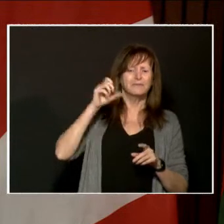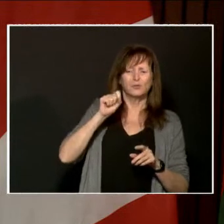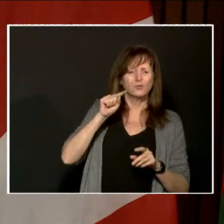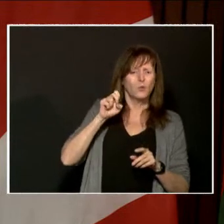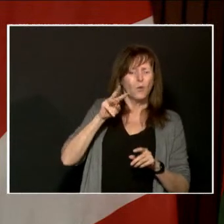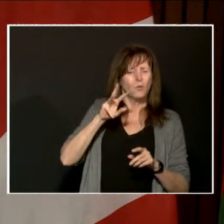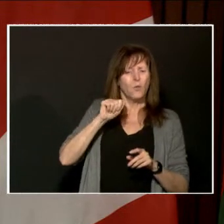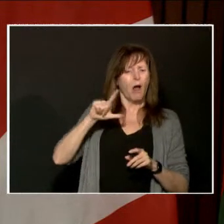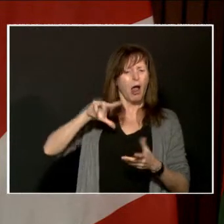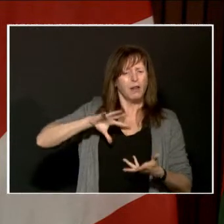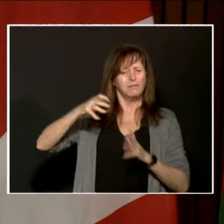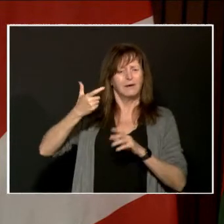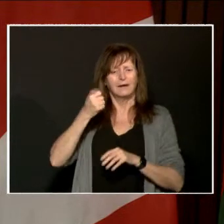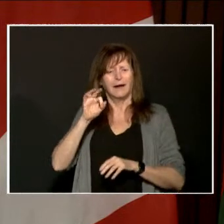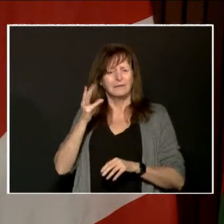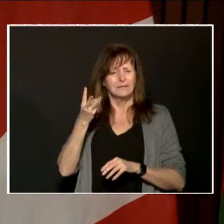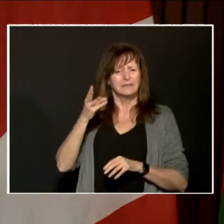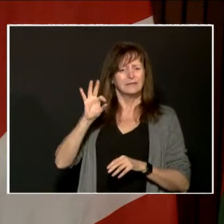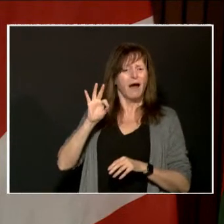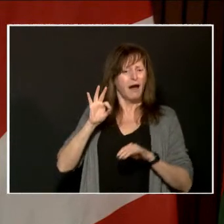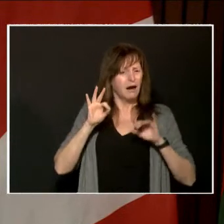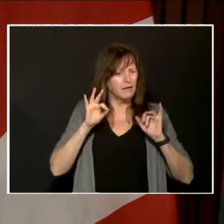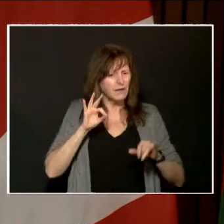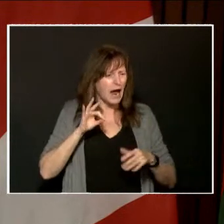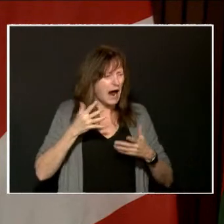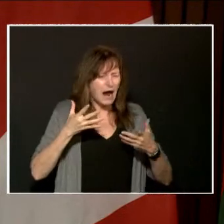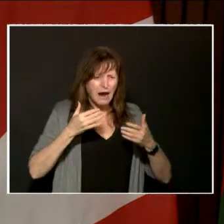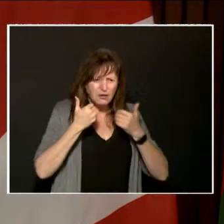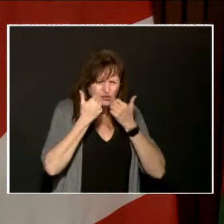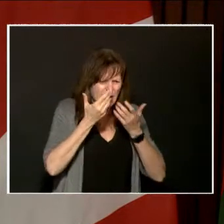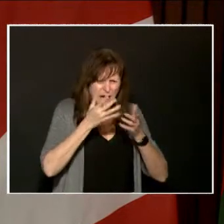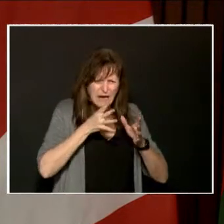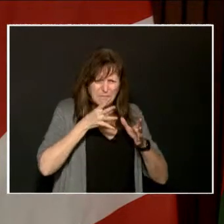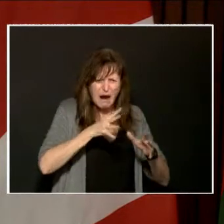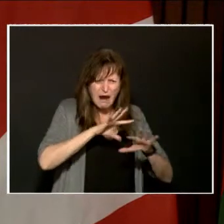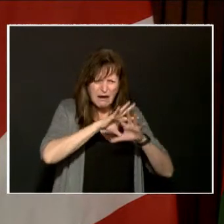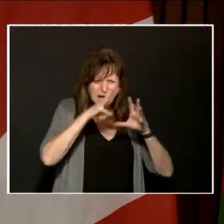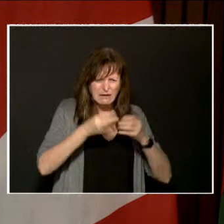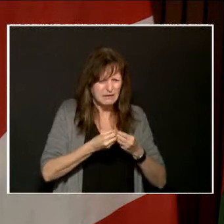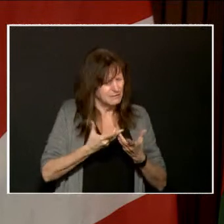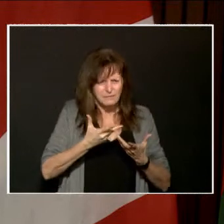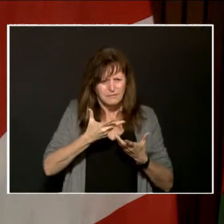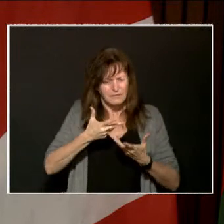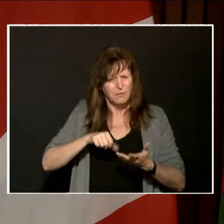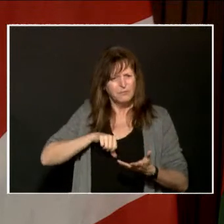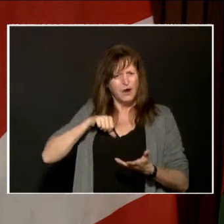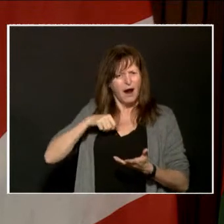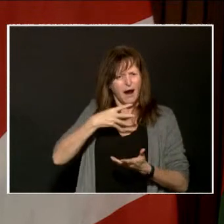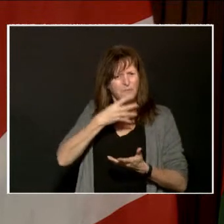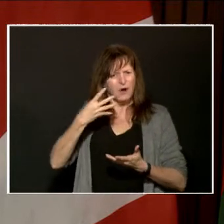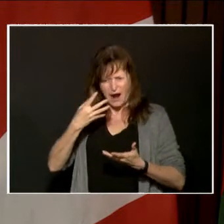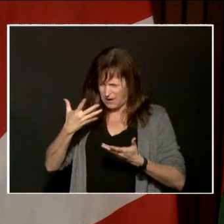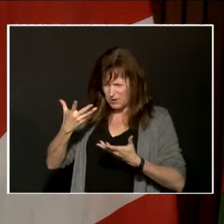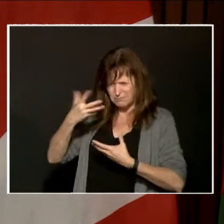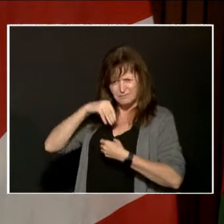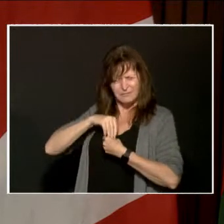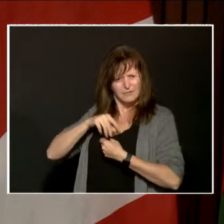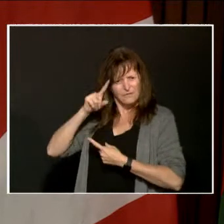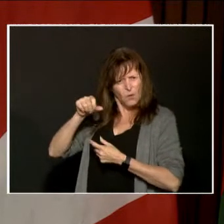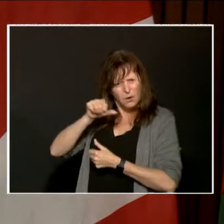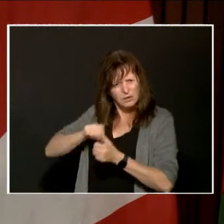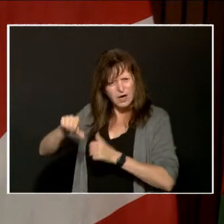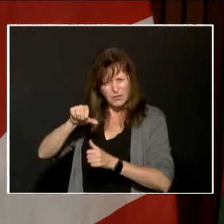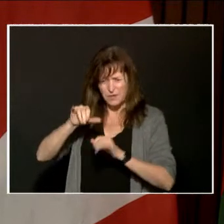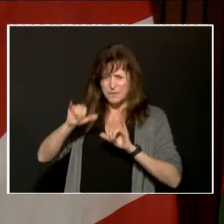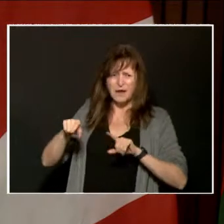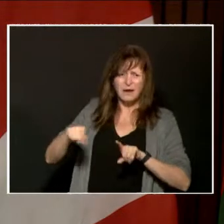shame and hatred with cohesion, joy, and pride in oneself and pride in one another. And the growth of the Pride movement is one of the gifts